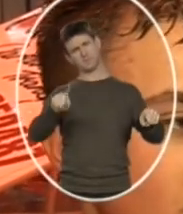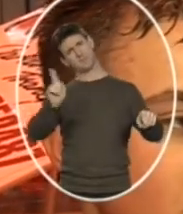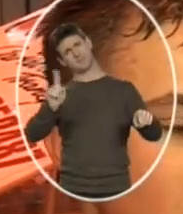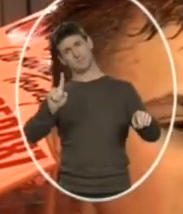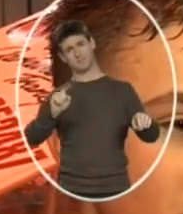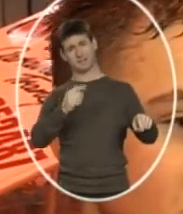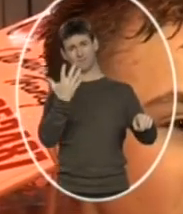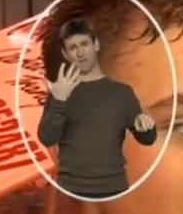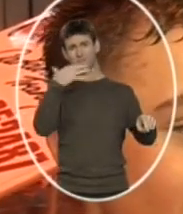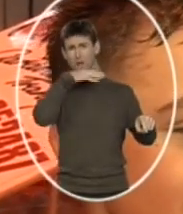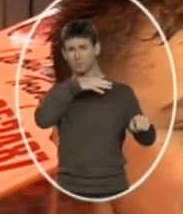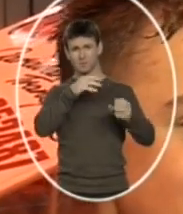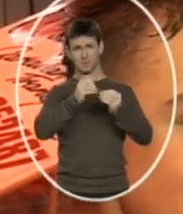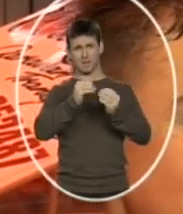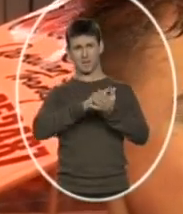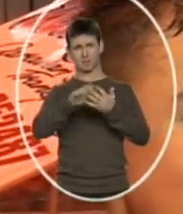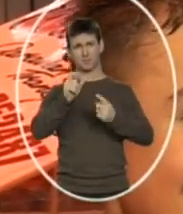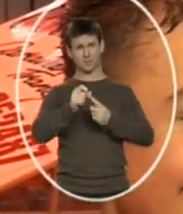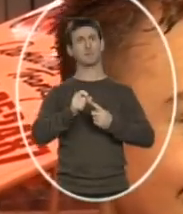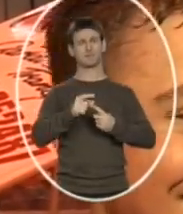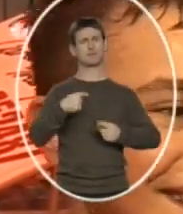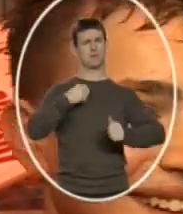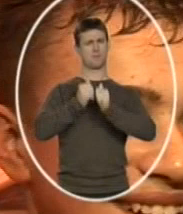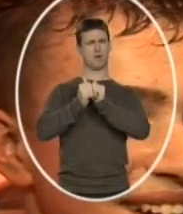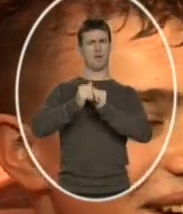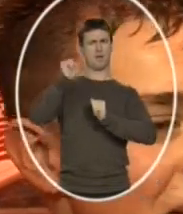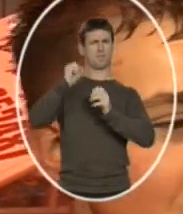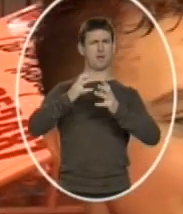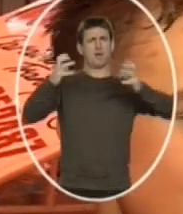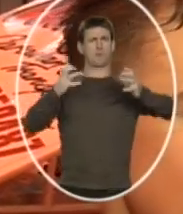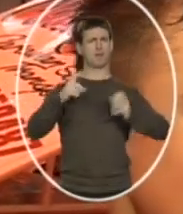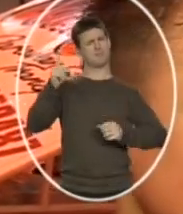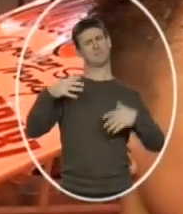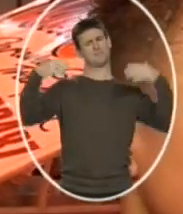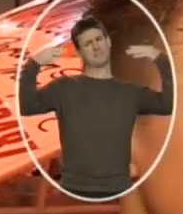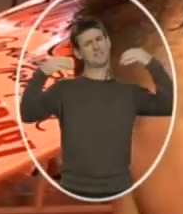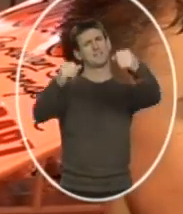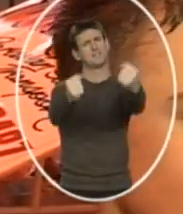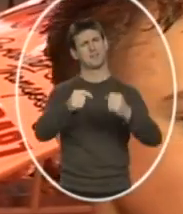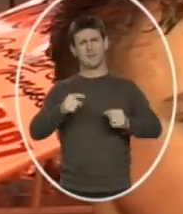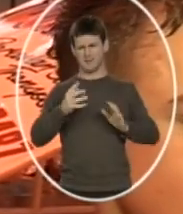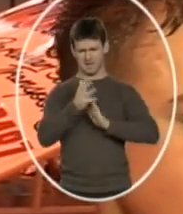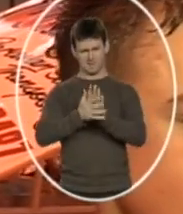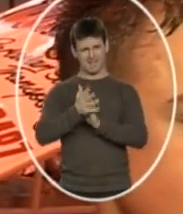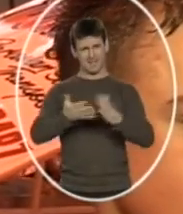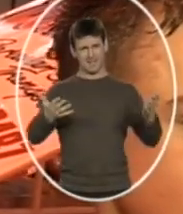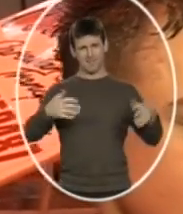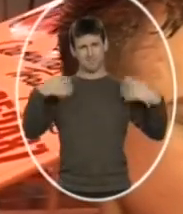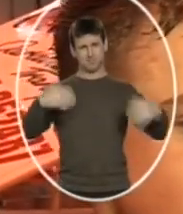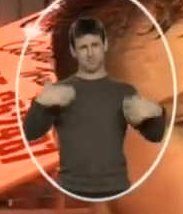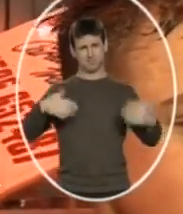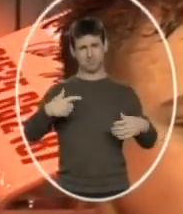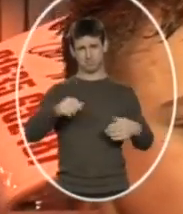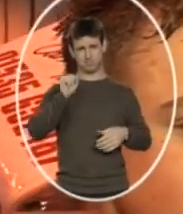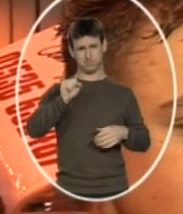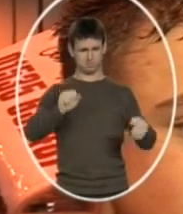yeah. But my brother's got more than me, but he's bigger than me. So of course, all of a sudden then, at the behest of your right hand, your right